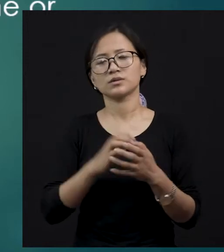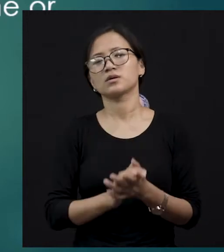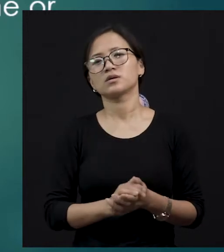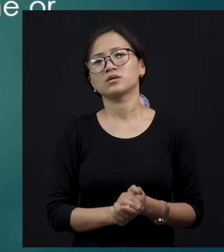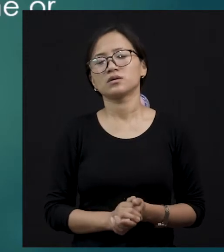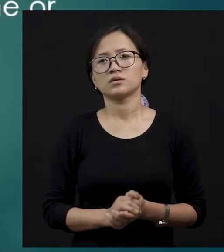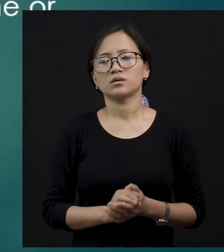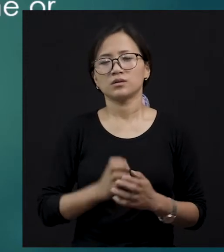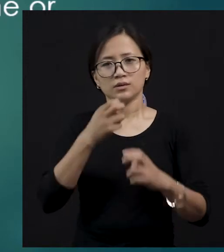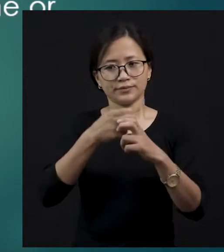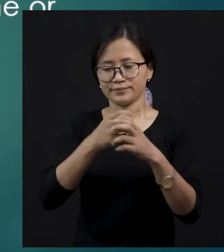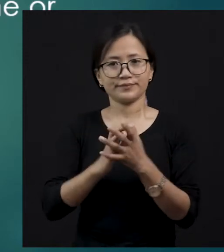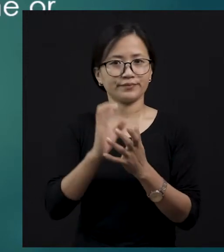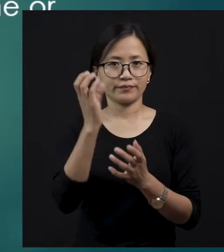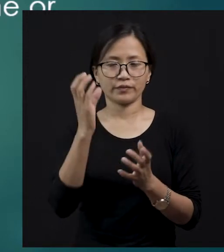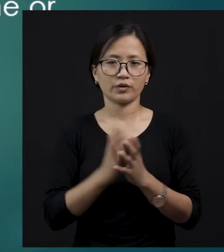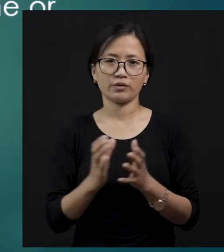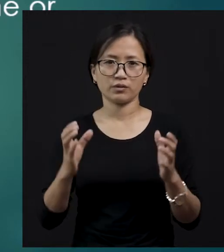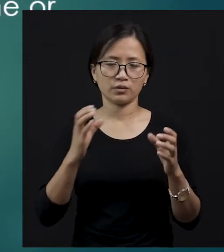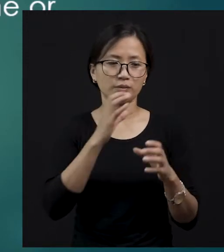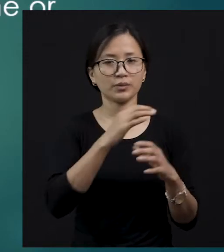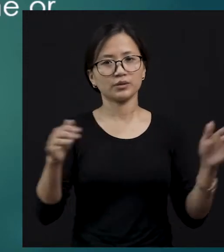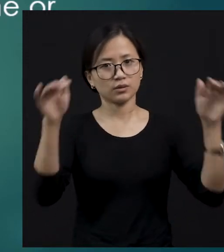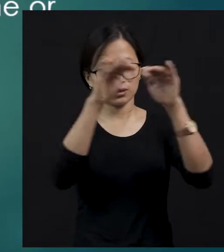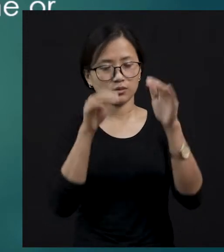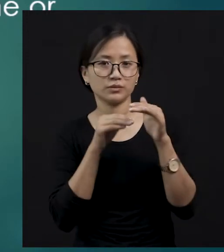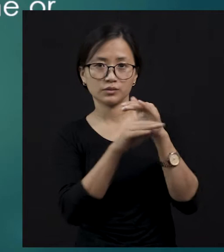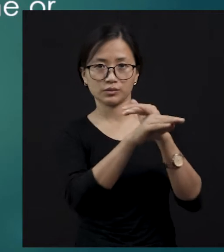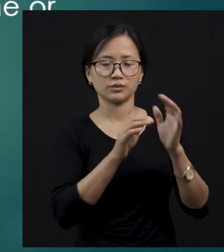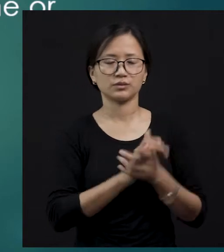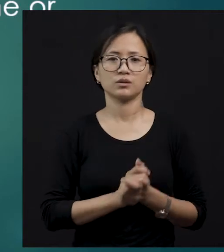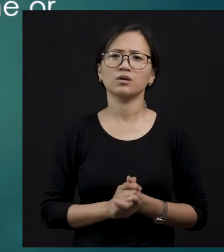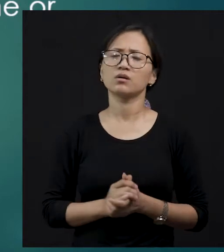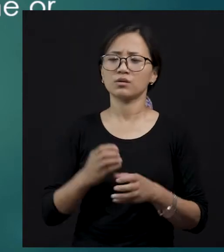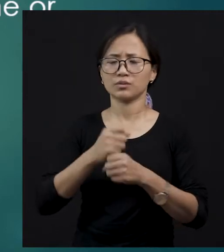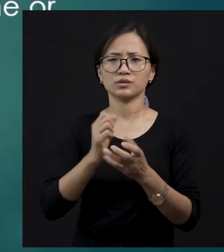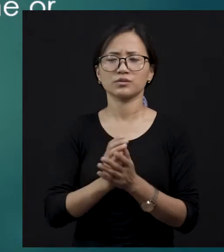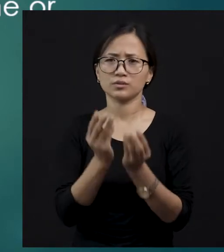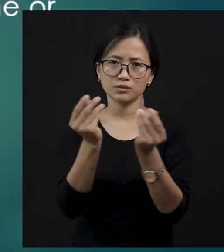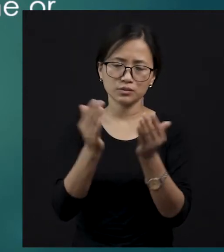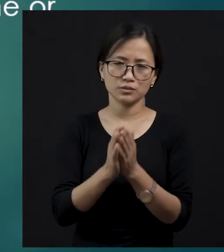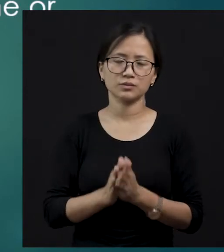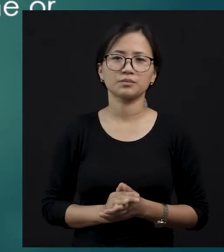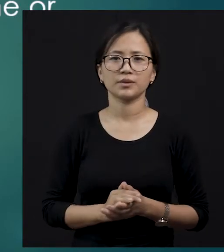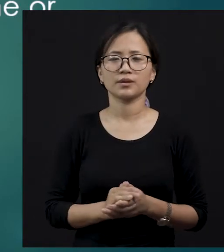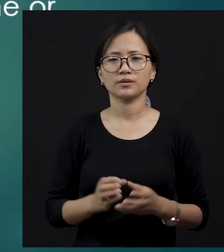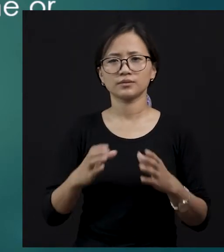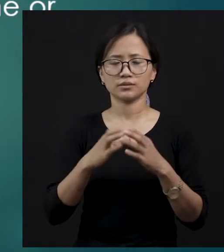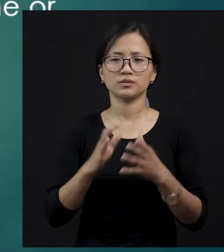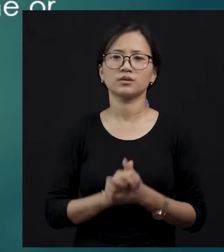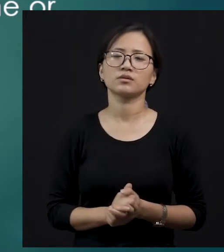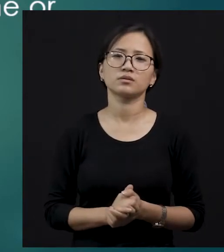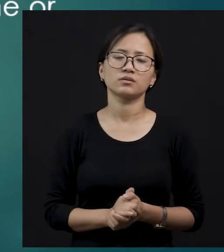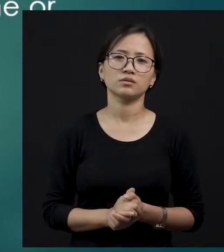termite? Small insect that live in the ground. They would build their houses with mud, right? They would build their habitat. We cannot say